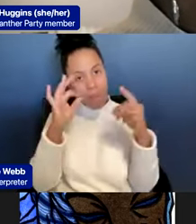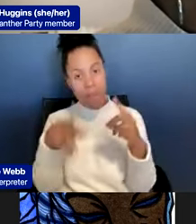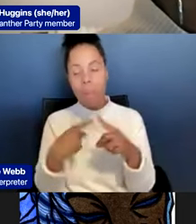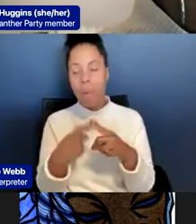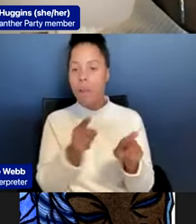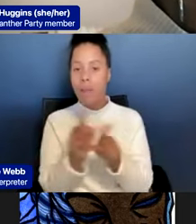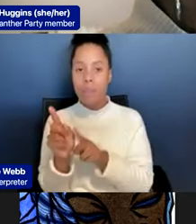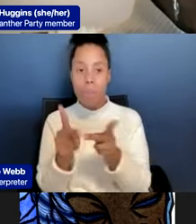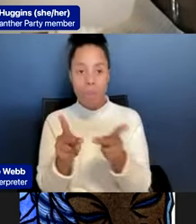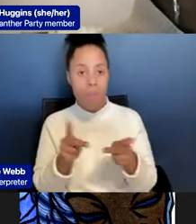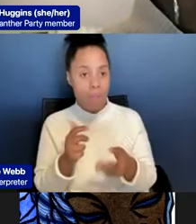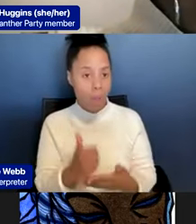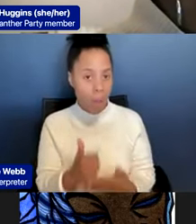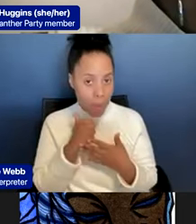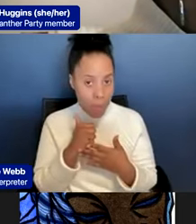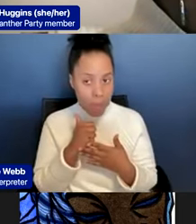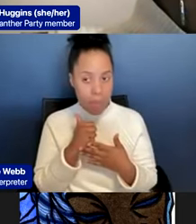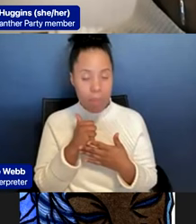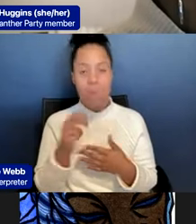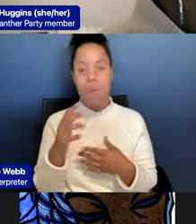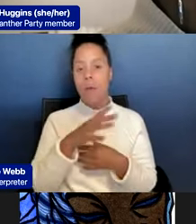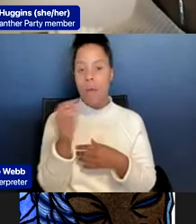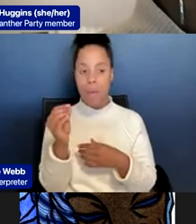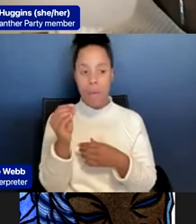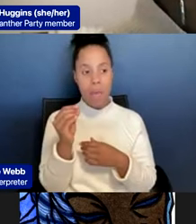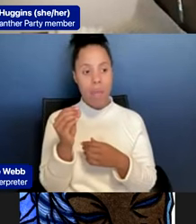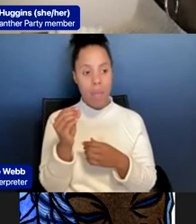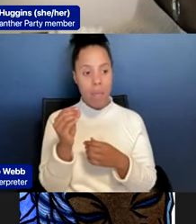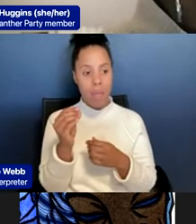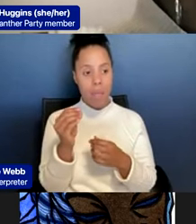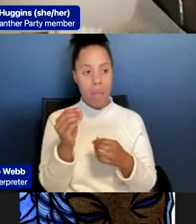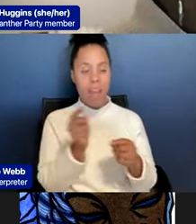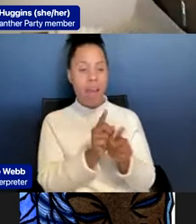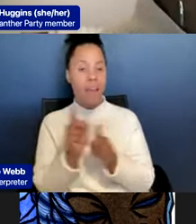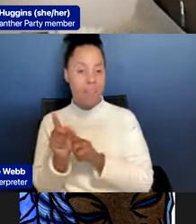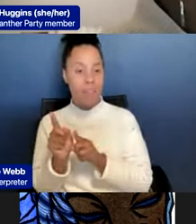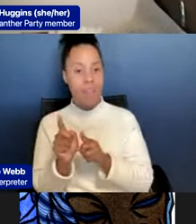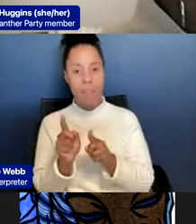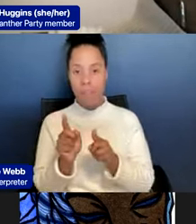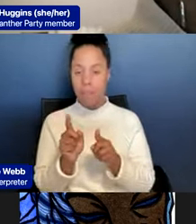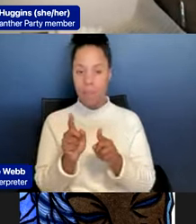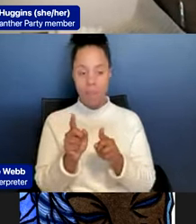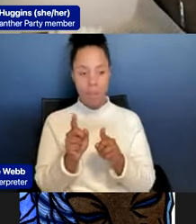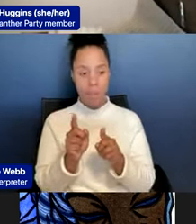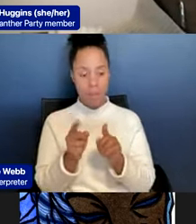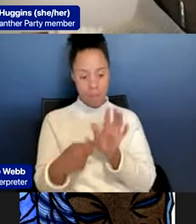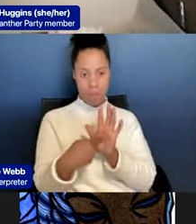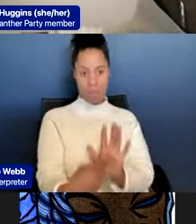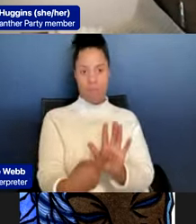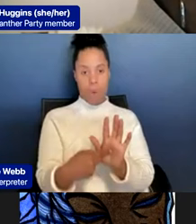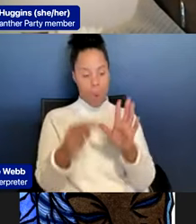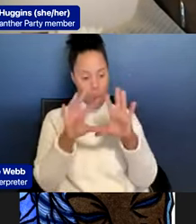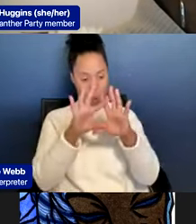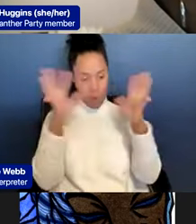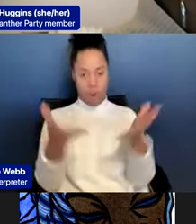even as a mutual arbitrator, but as a space of overarching oppression.